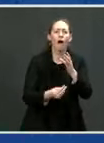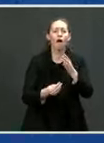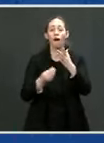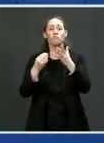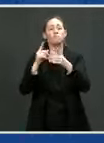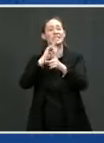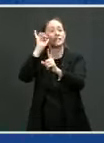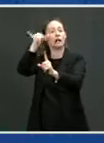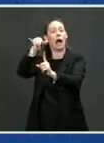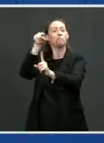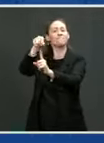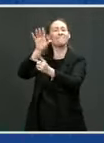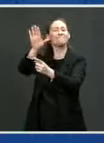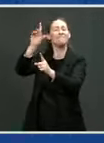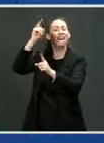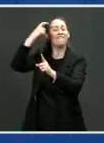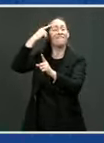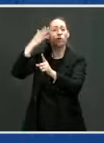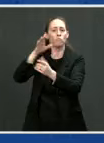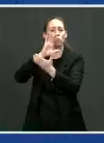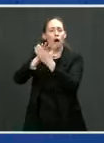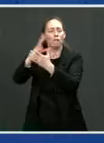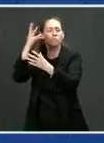And he said, you know what I did? He said,